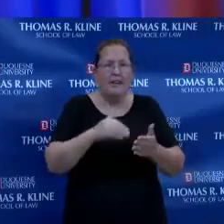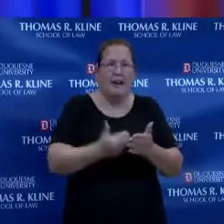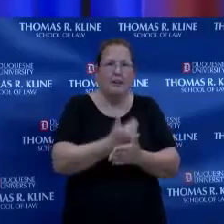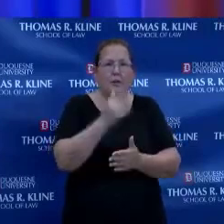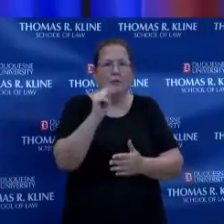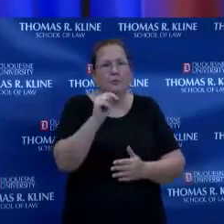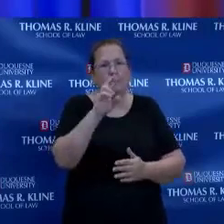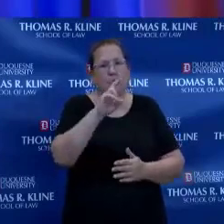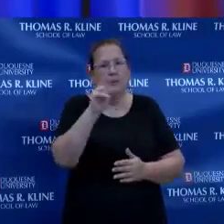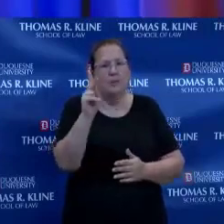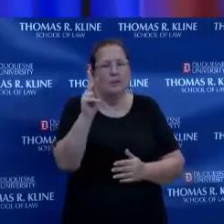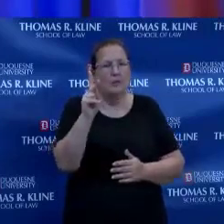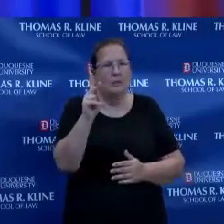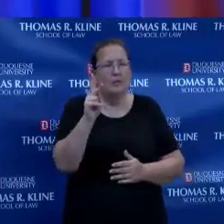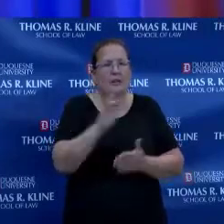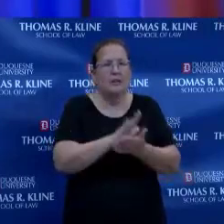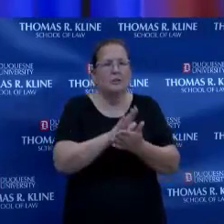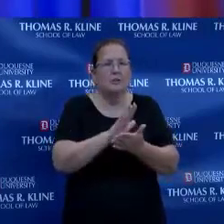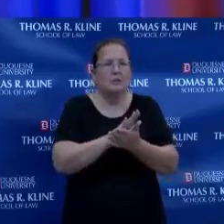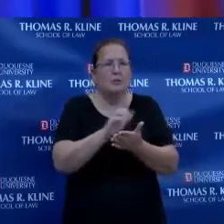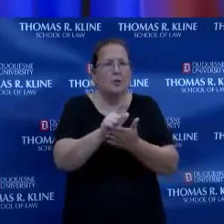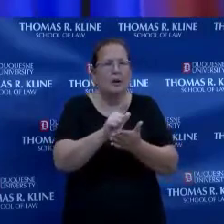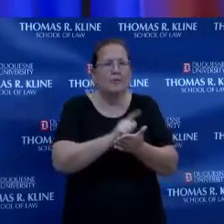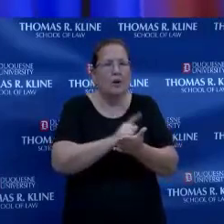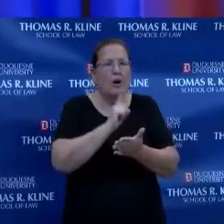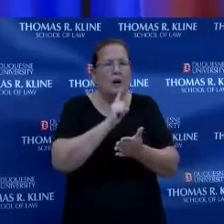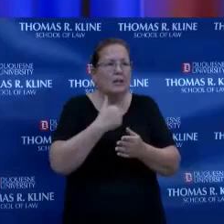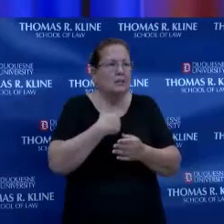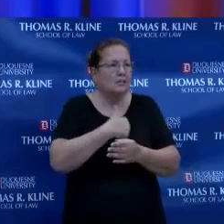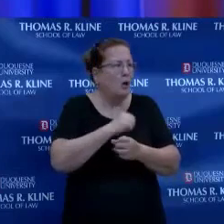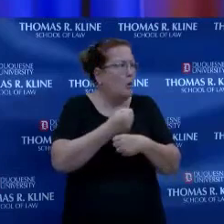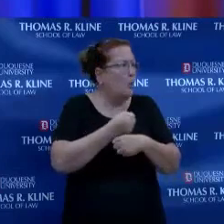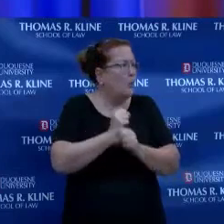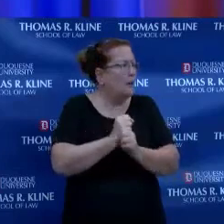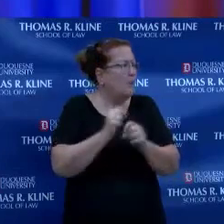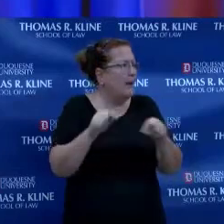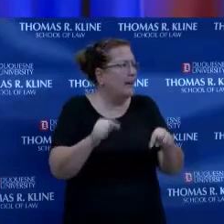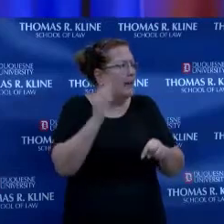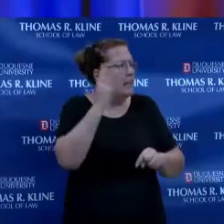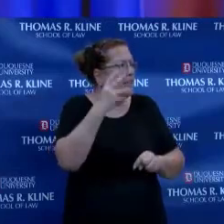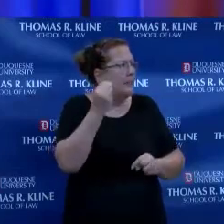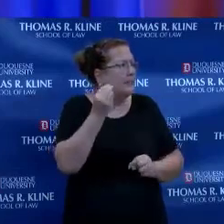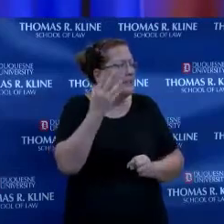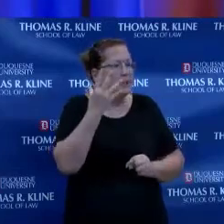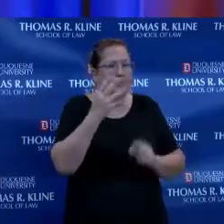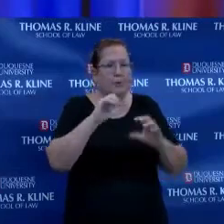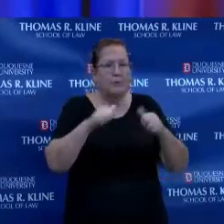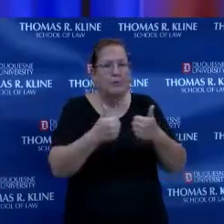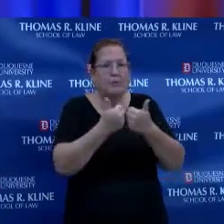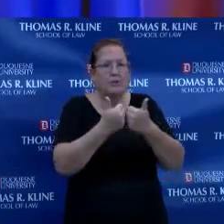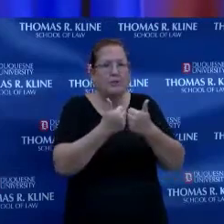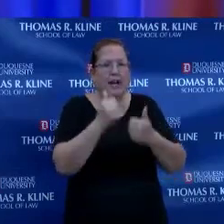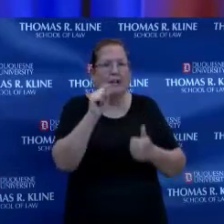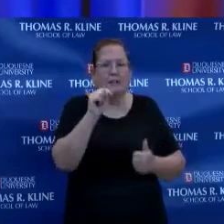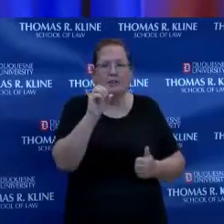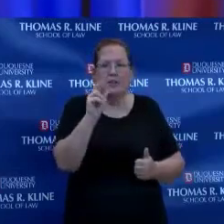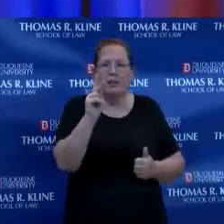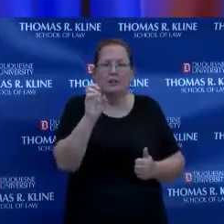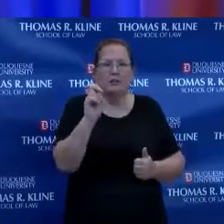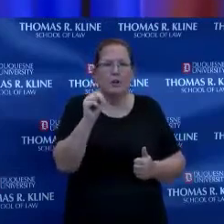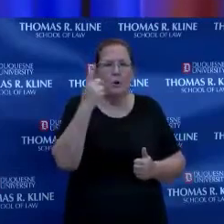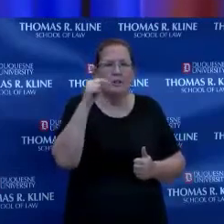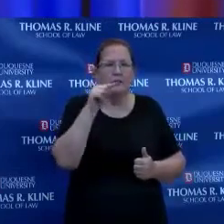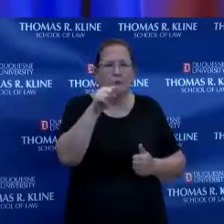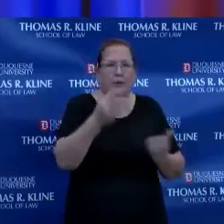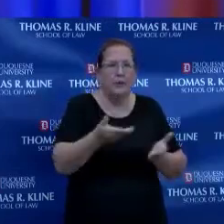Law at Duquesne University. So we have made these beautiful challenge coins for you to